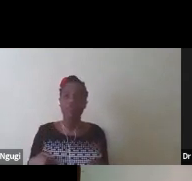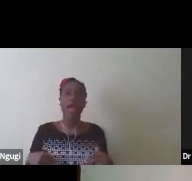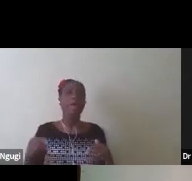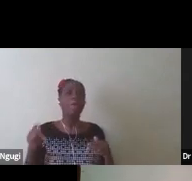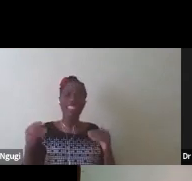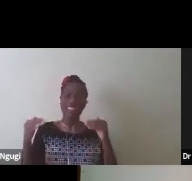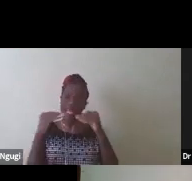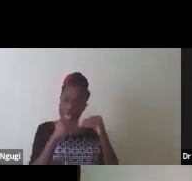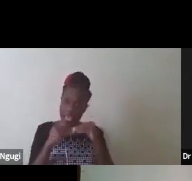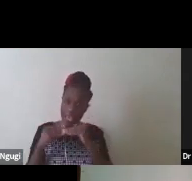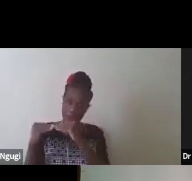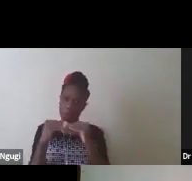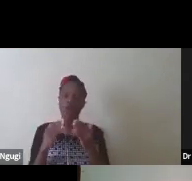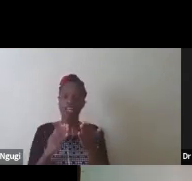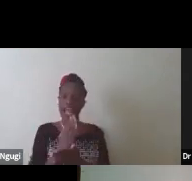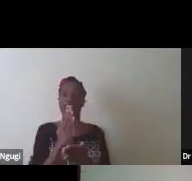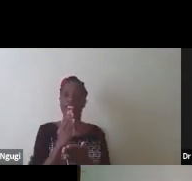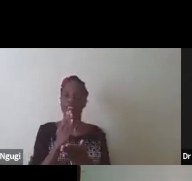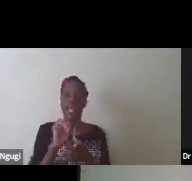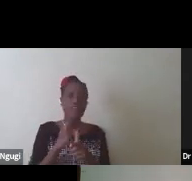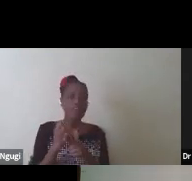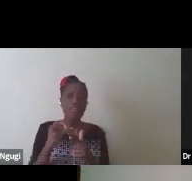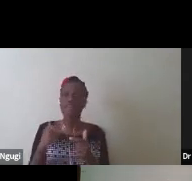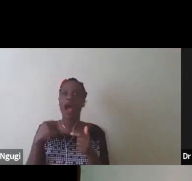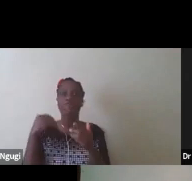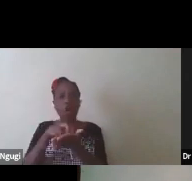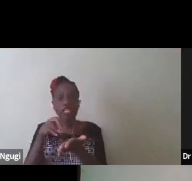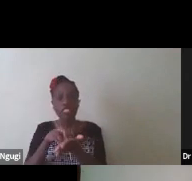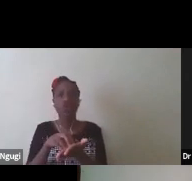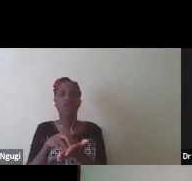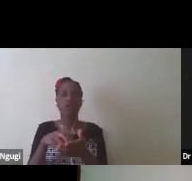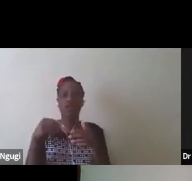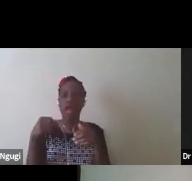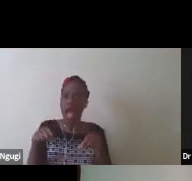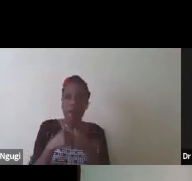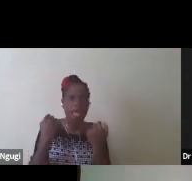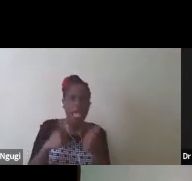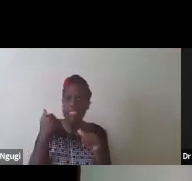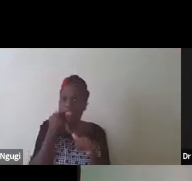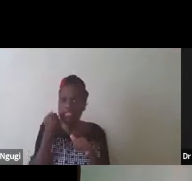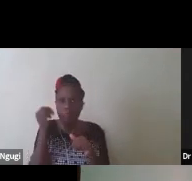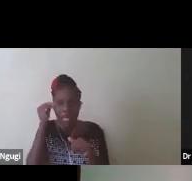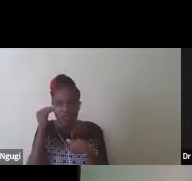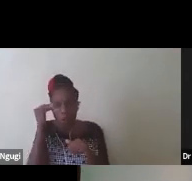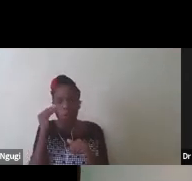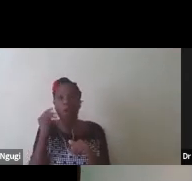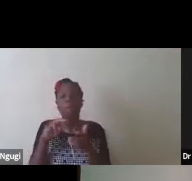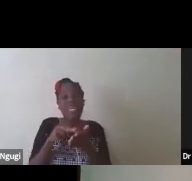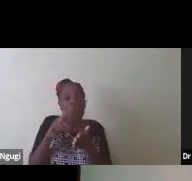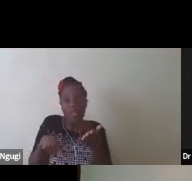other circumstances in their life. So if we are able to create a movement which brings this message to all our